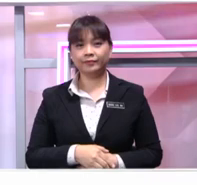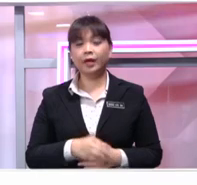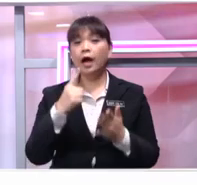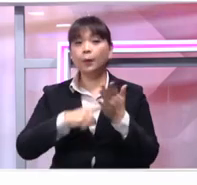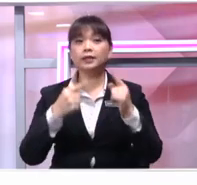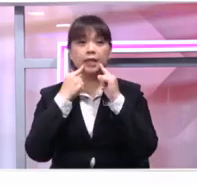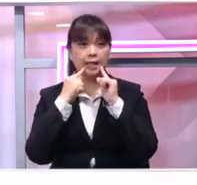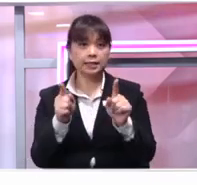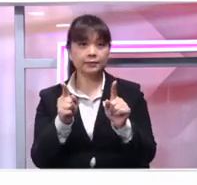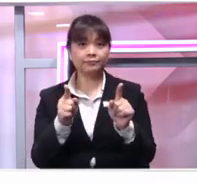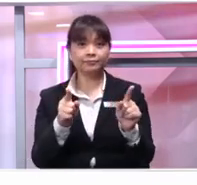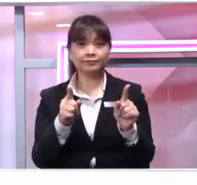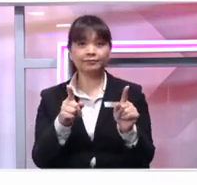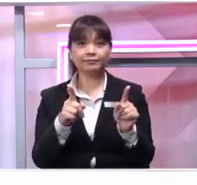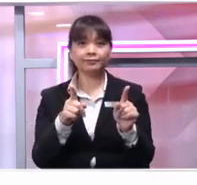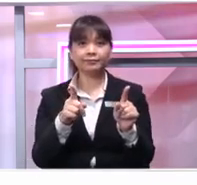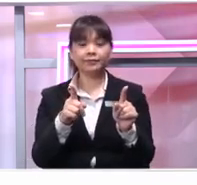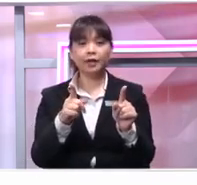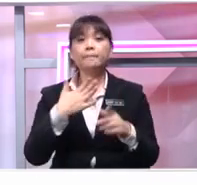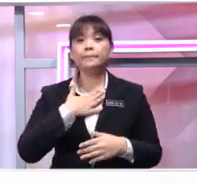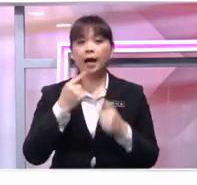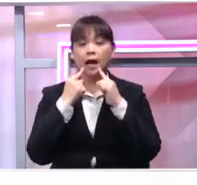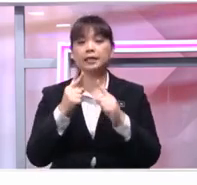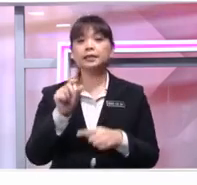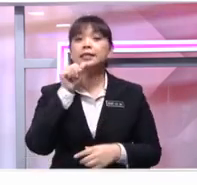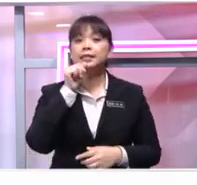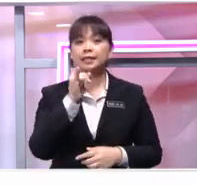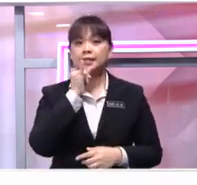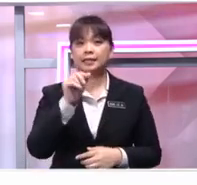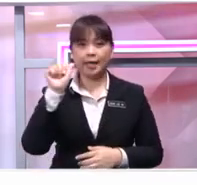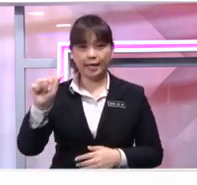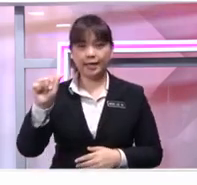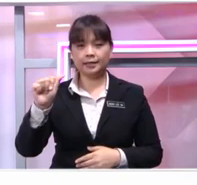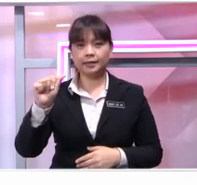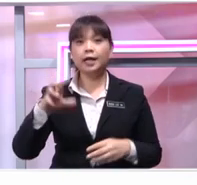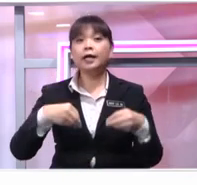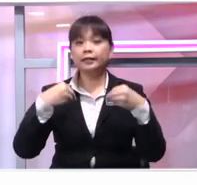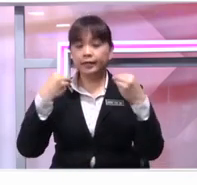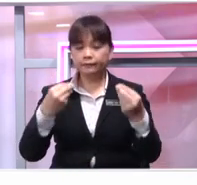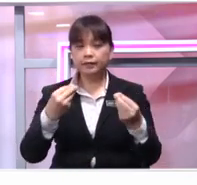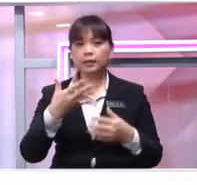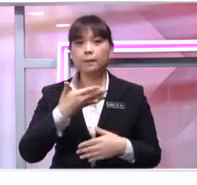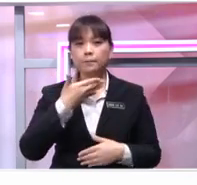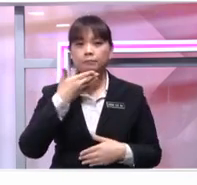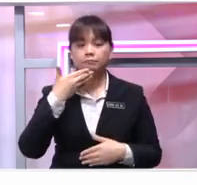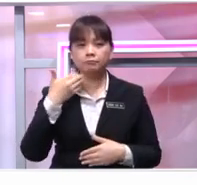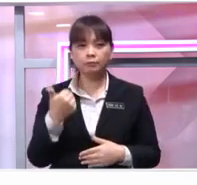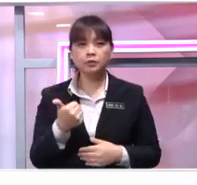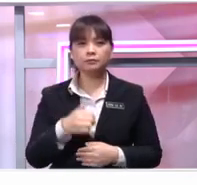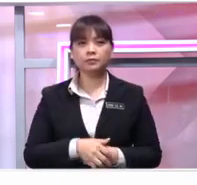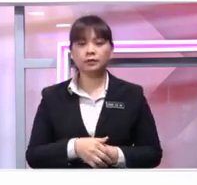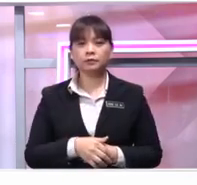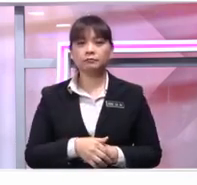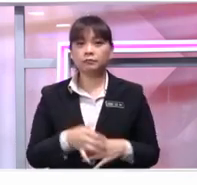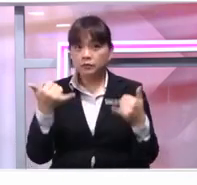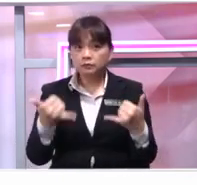answer, Ahnaf? My answer is A, give the most recent information. Give most